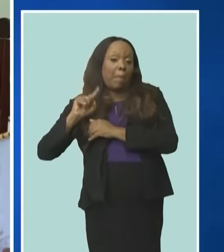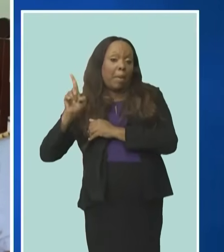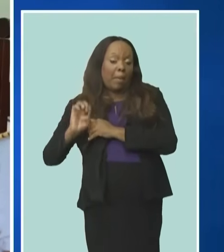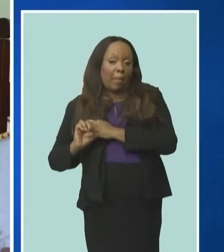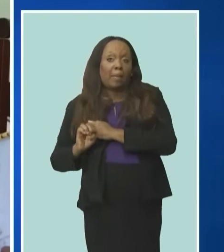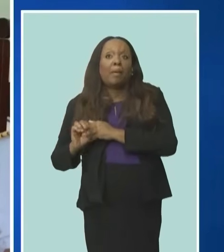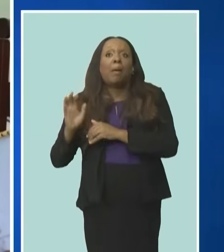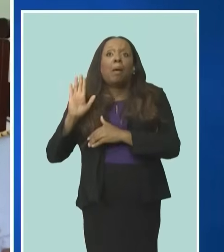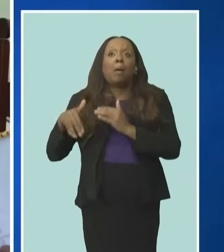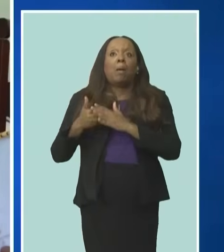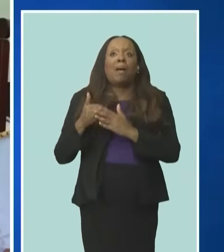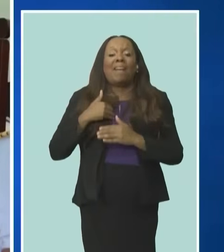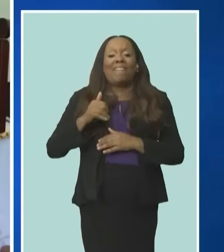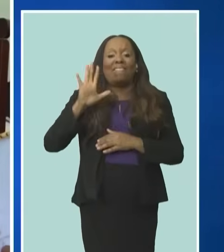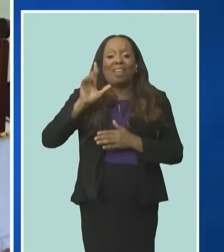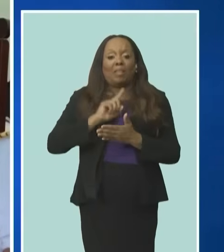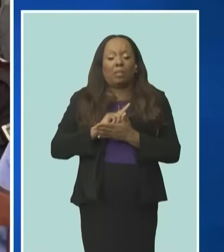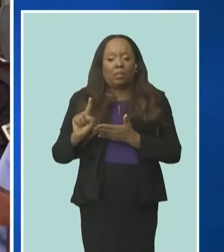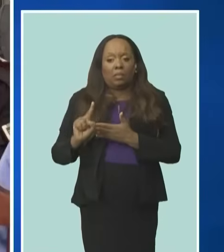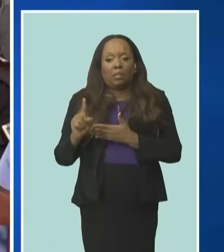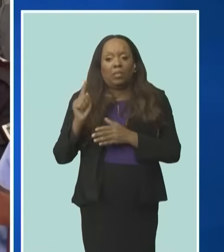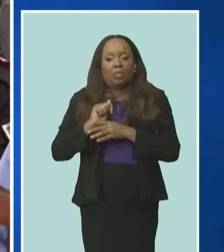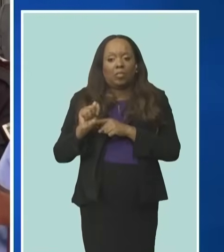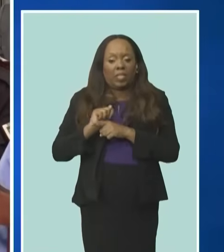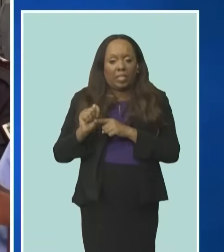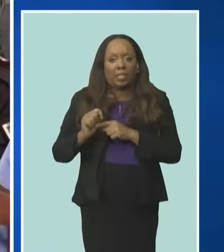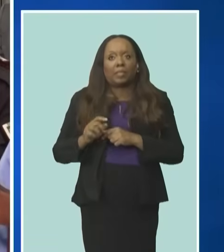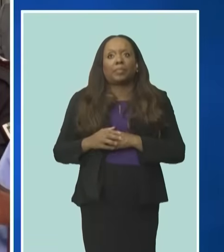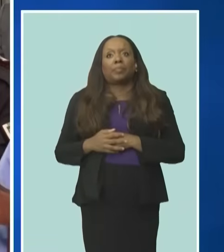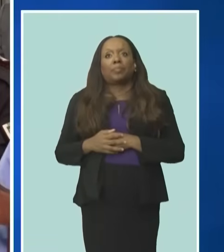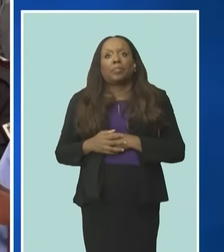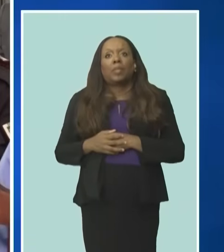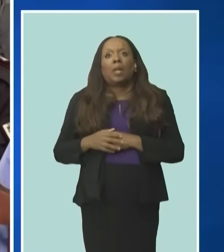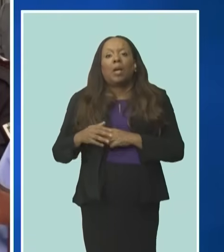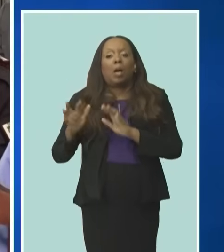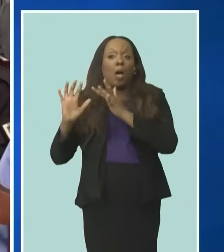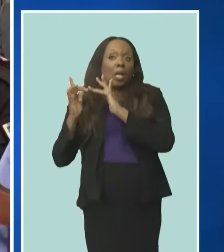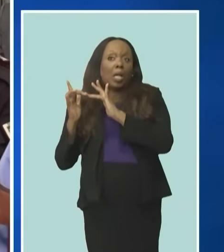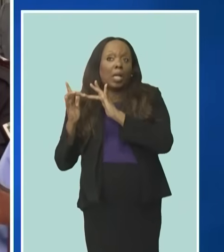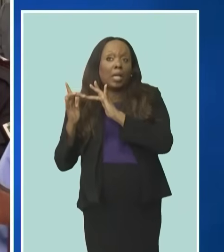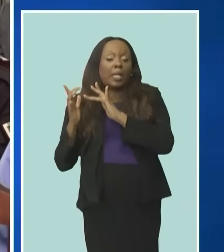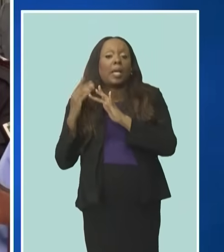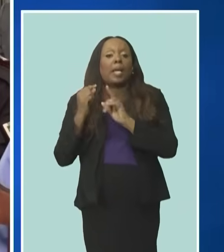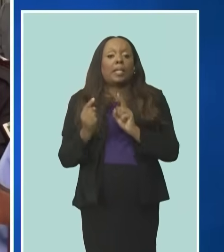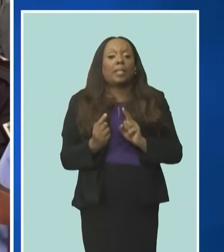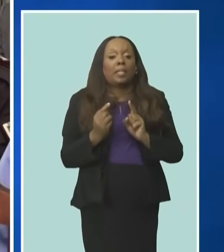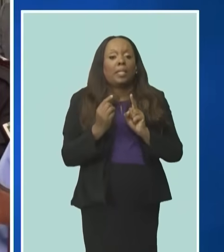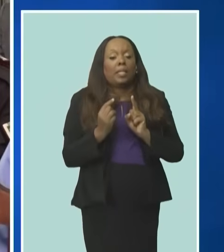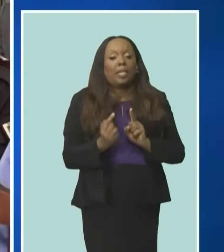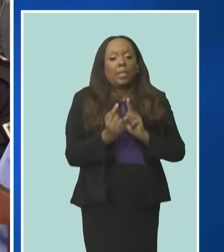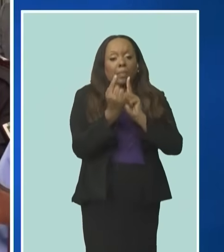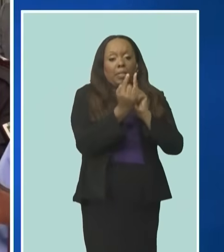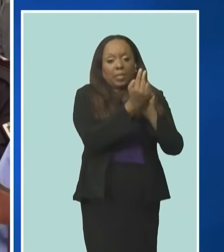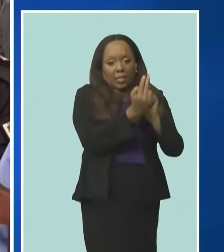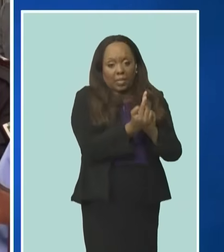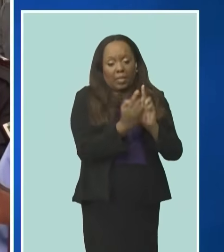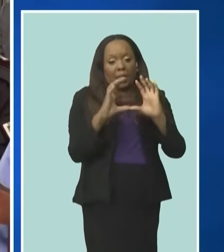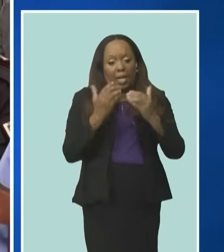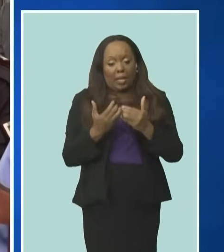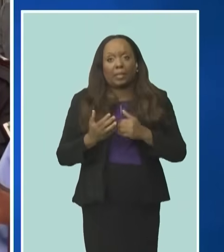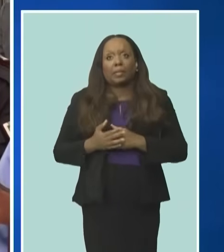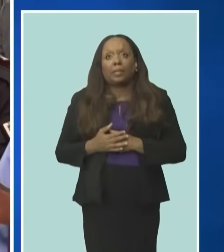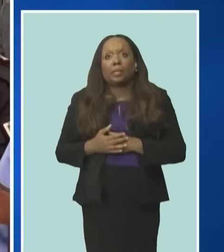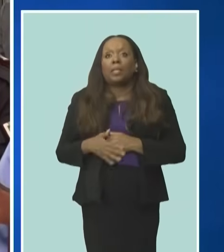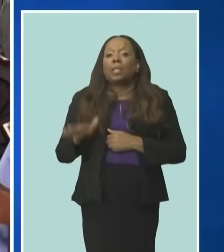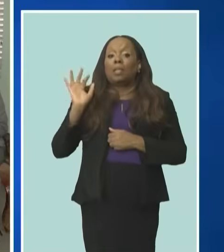blended training, 2 weeks online followed by 3 weeks of intensive practical sessions. The program equips